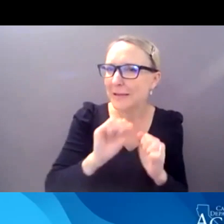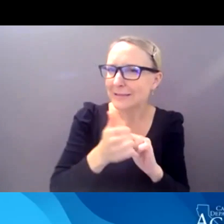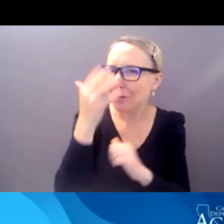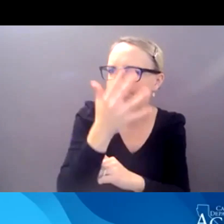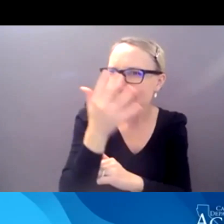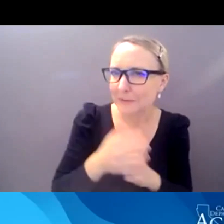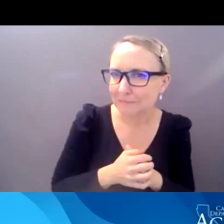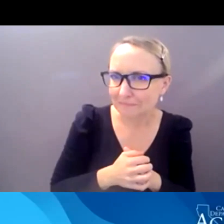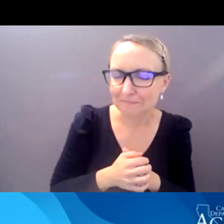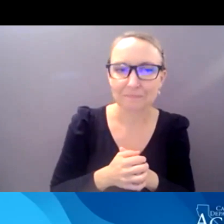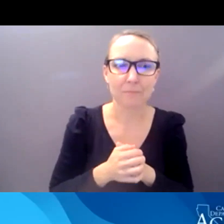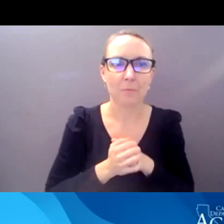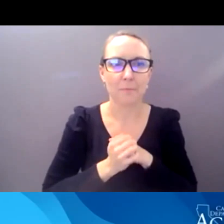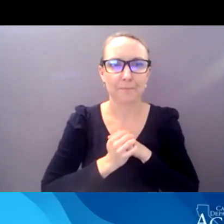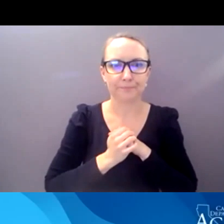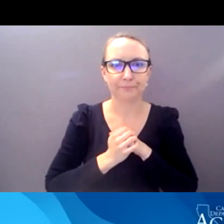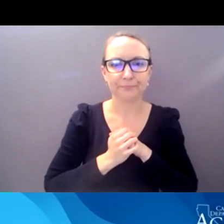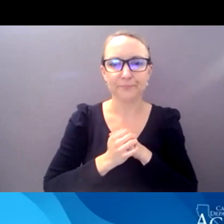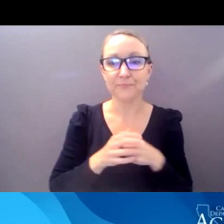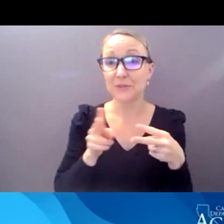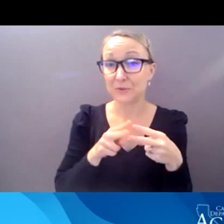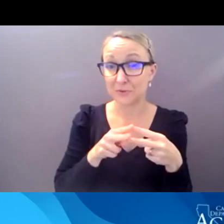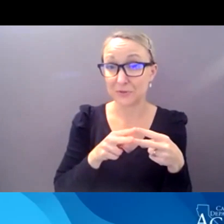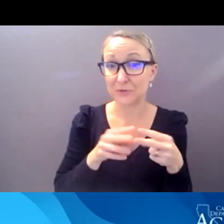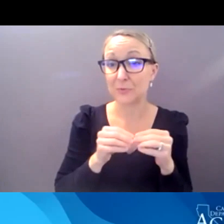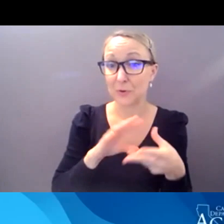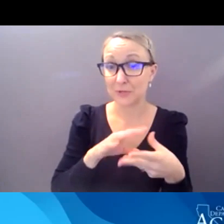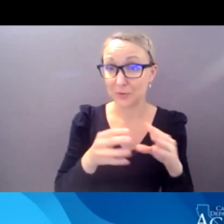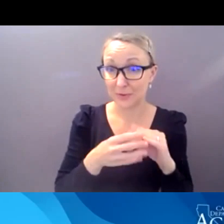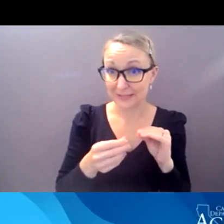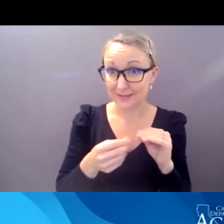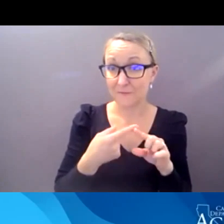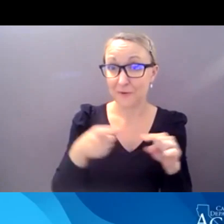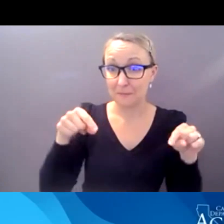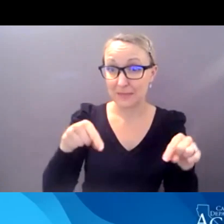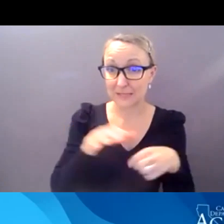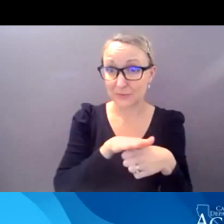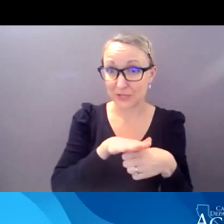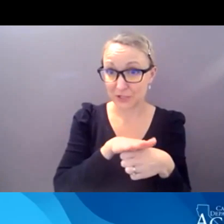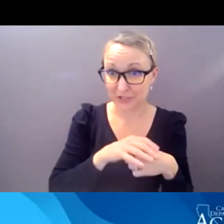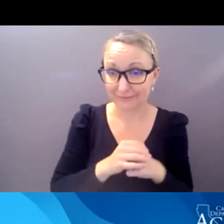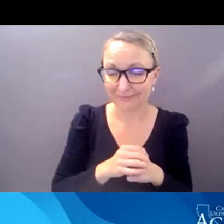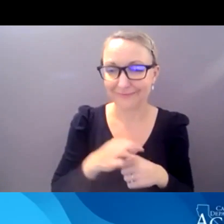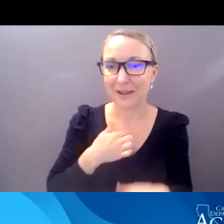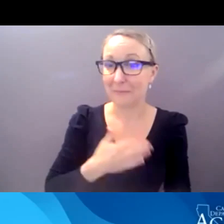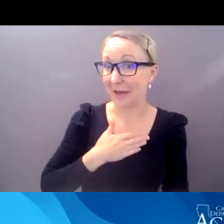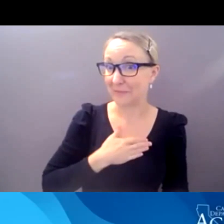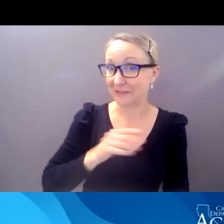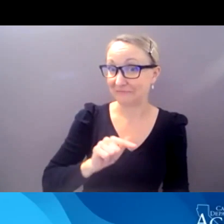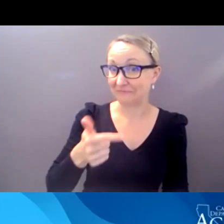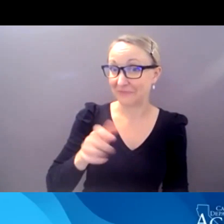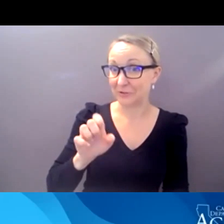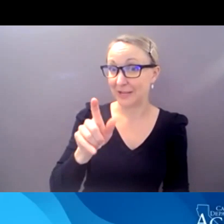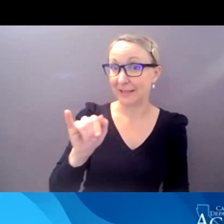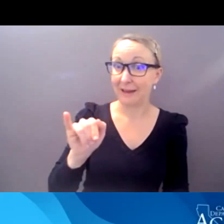move to practice. So let's hear 2 more case studies from in this region. I'm delighted to hand it off to Eli